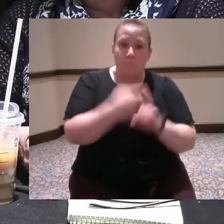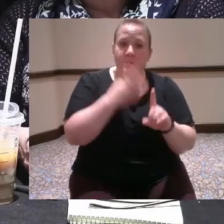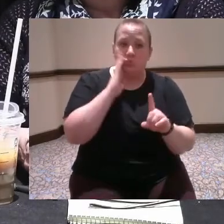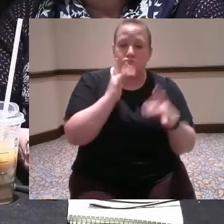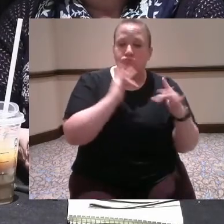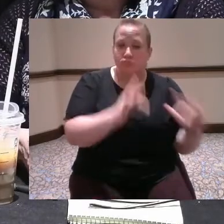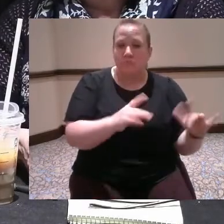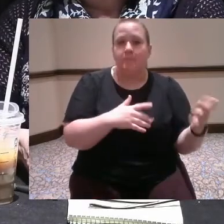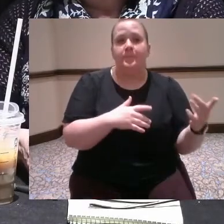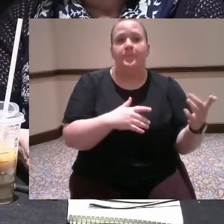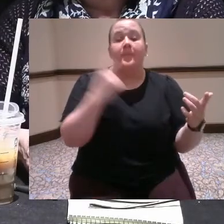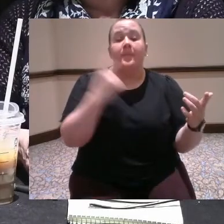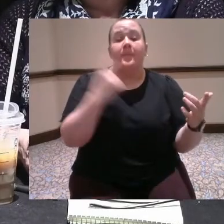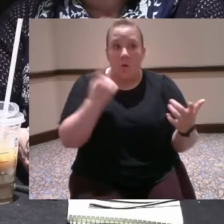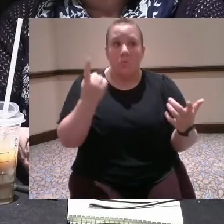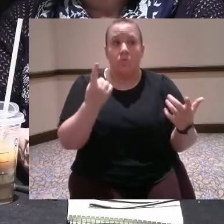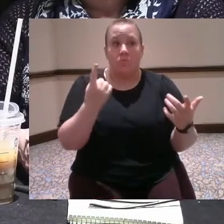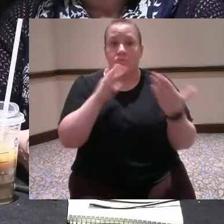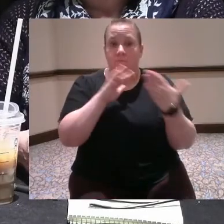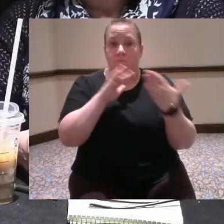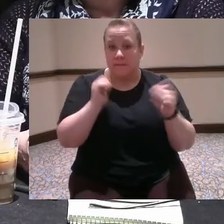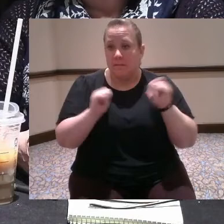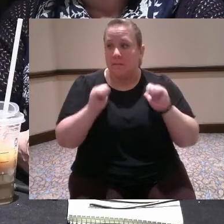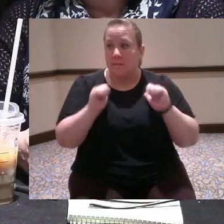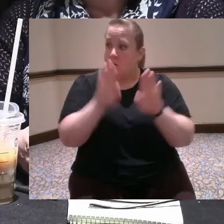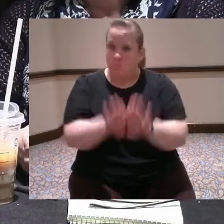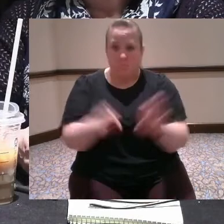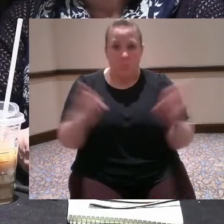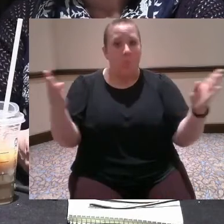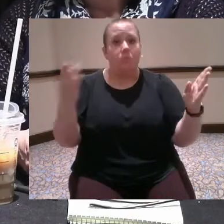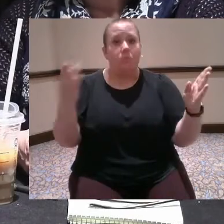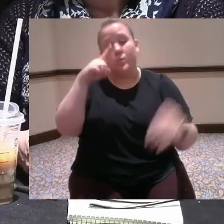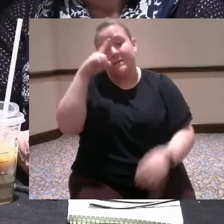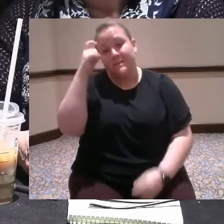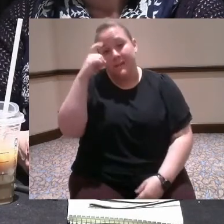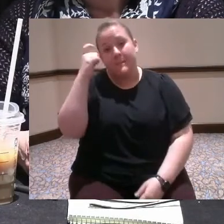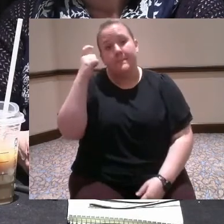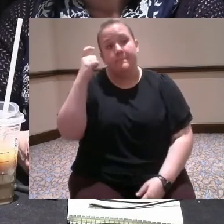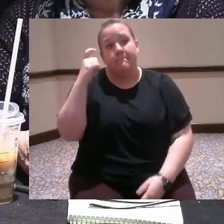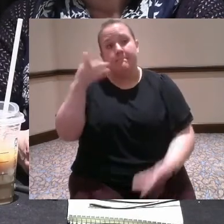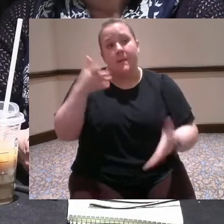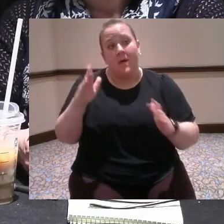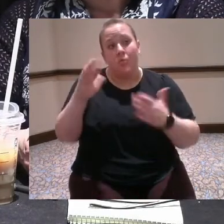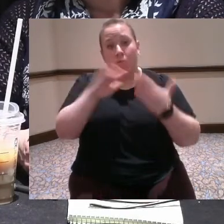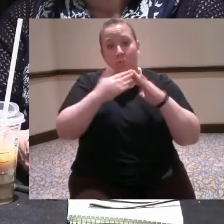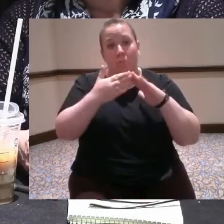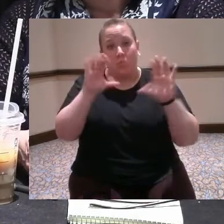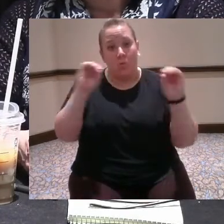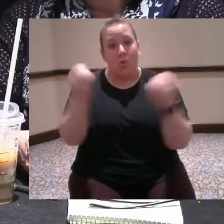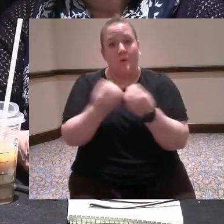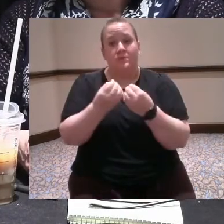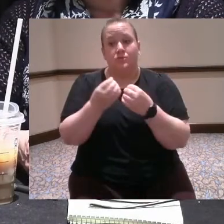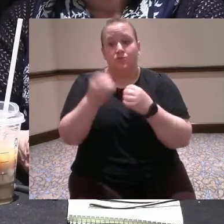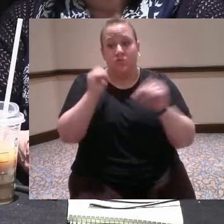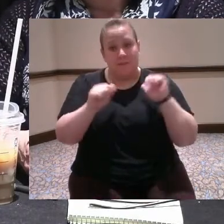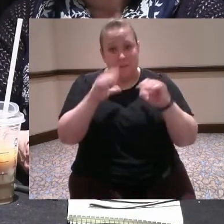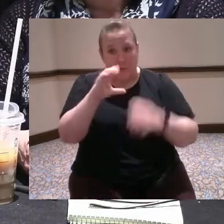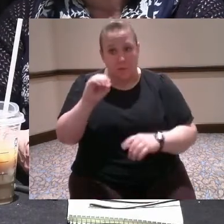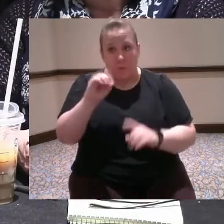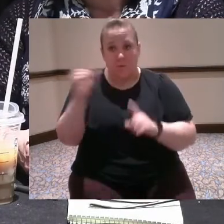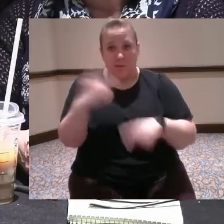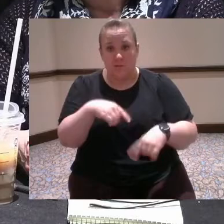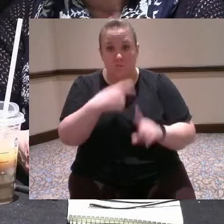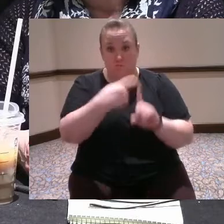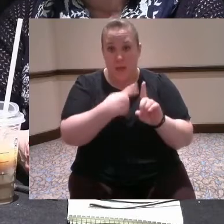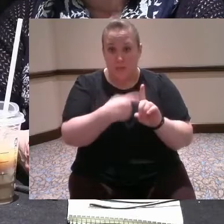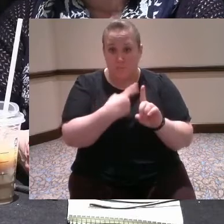empty. We have always, City Theater has always opened the doors in the summer to allow community organizations and theater companies to